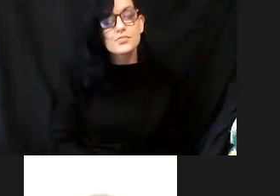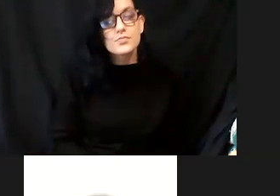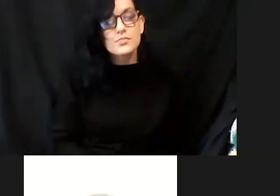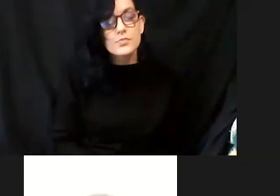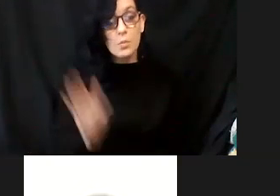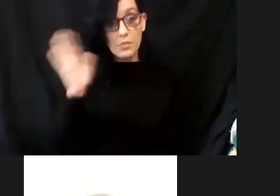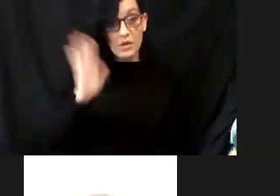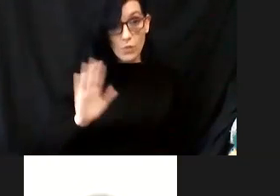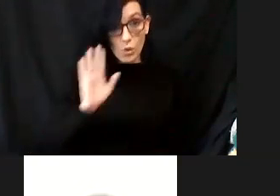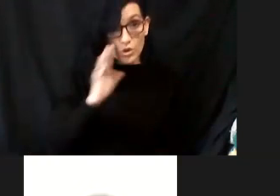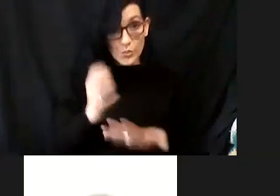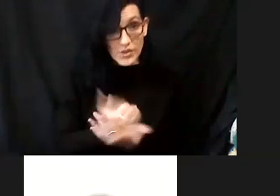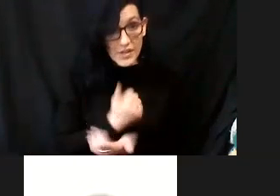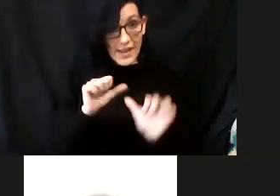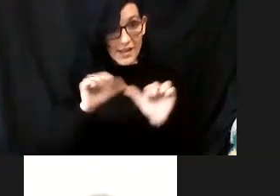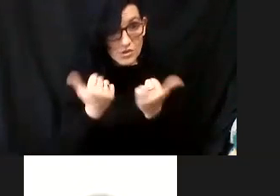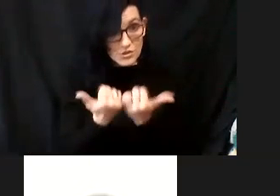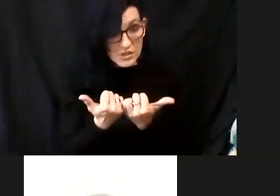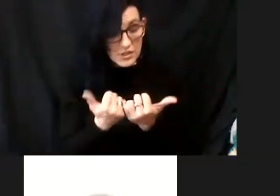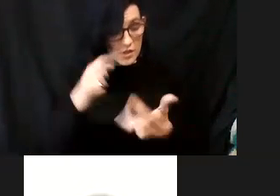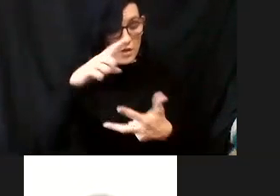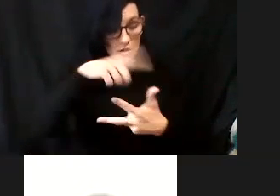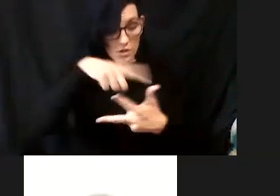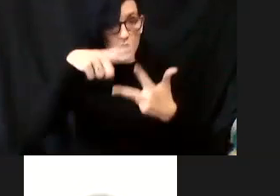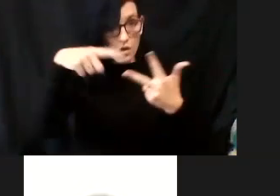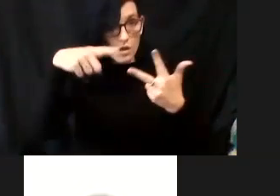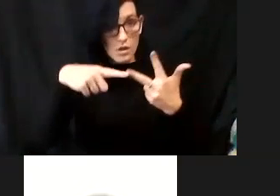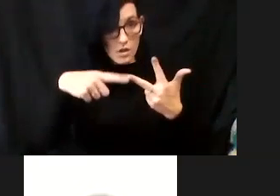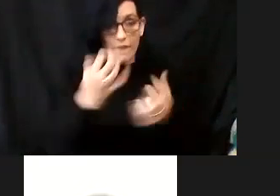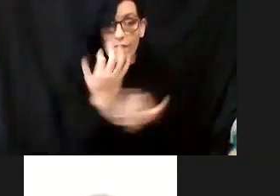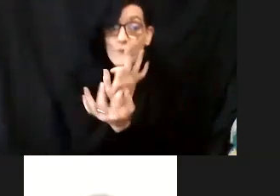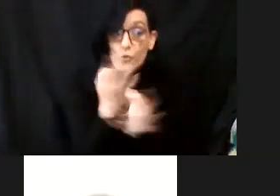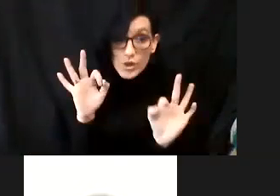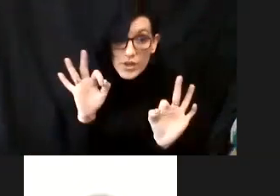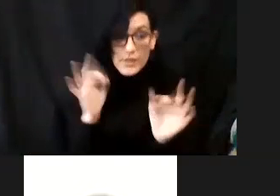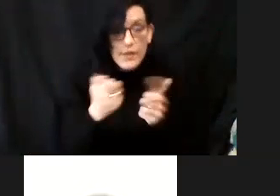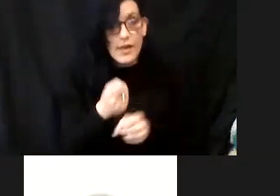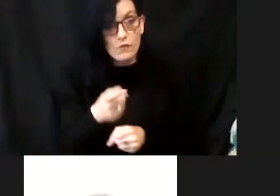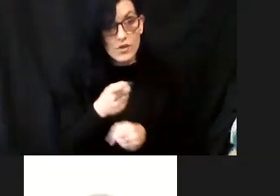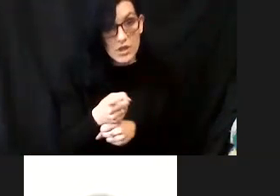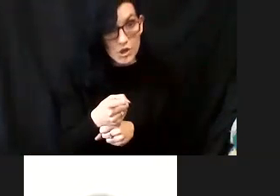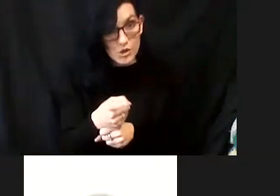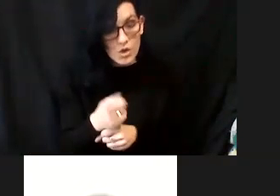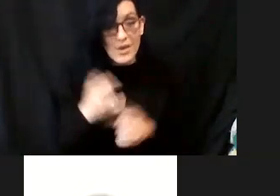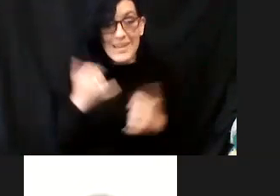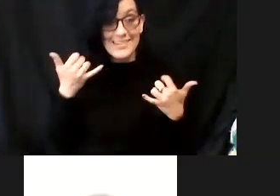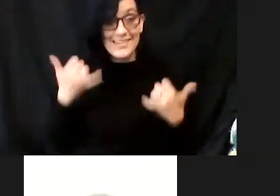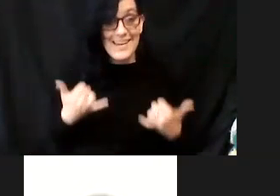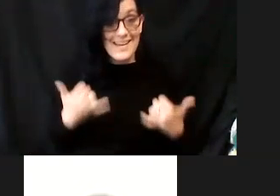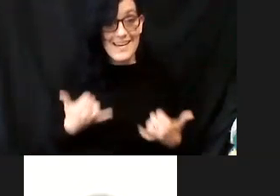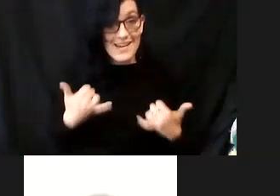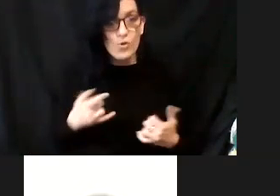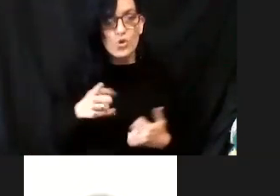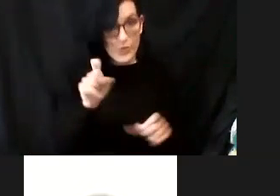3 agencies for free every year. At least temporarily, now you can check your credit report every